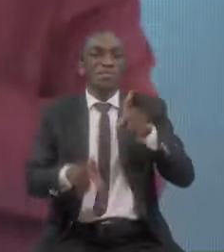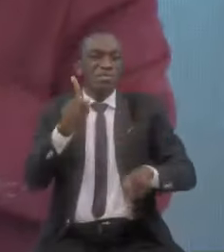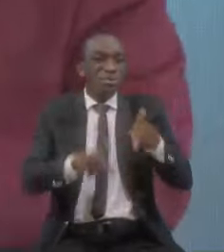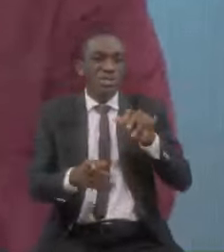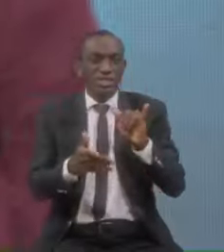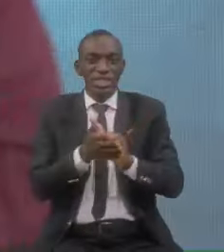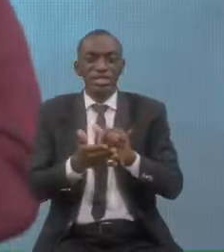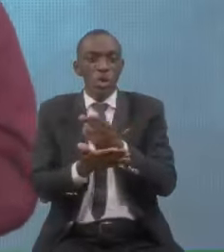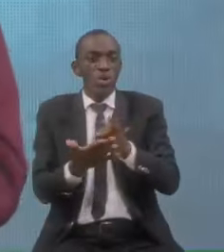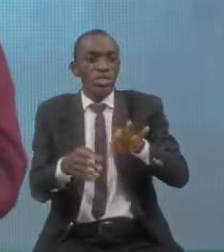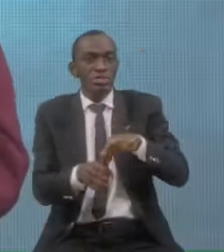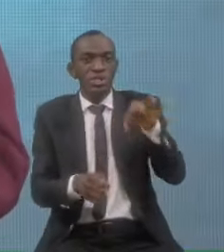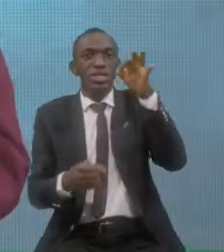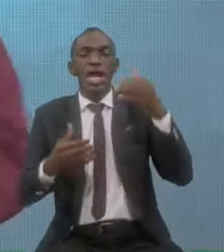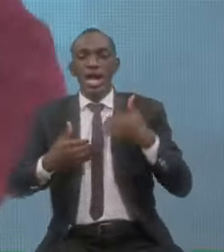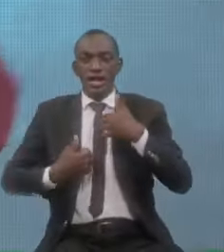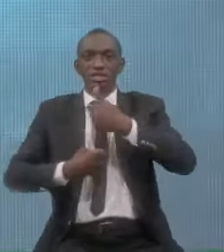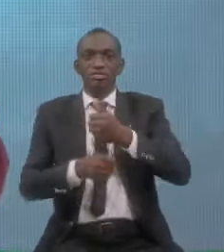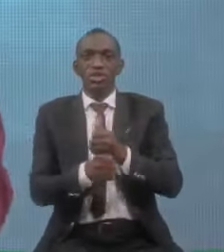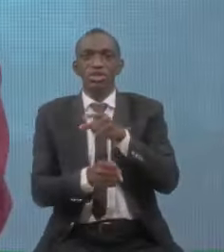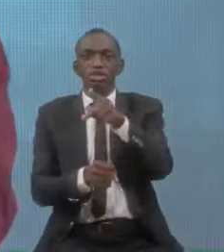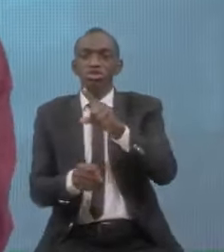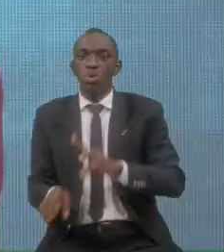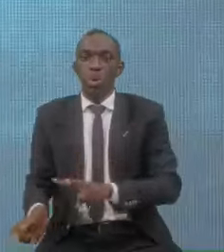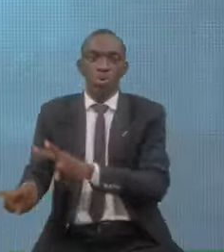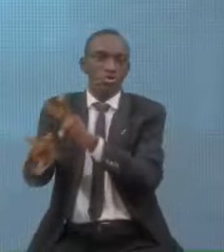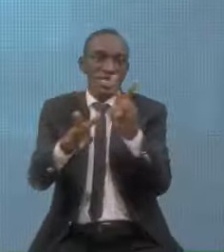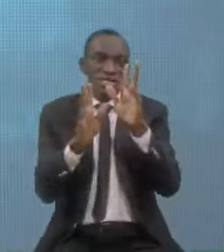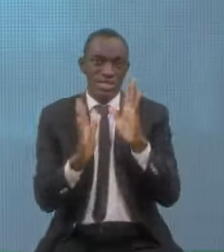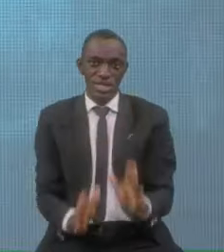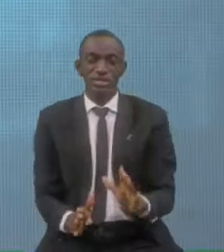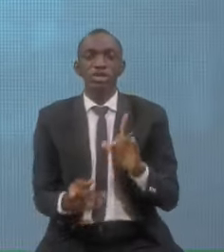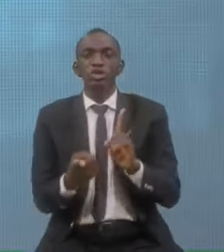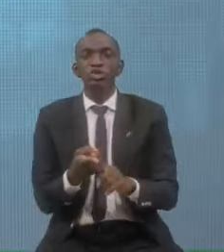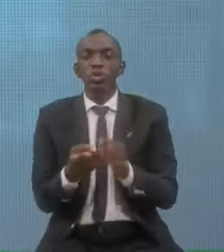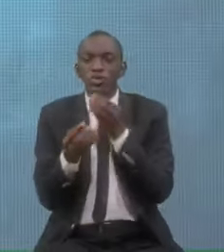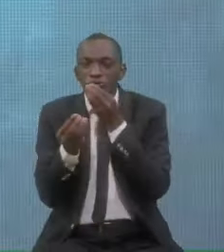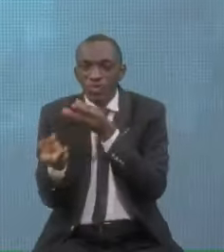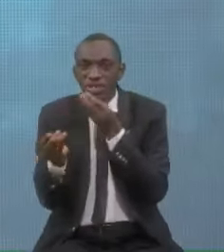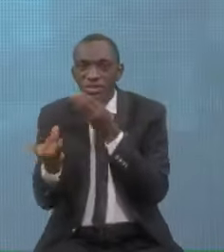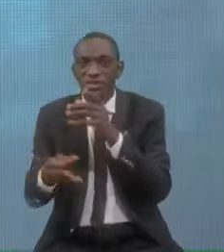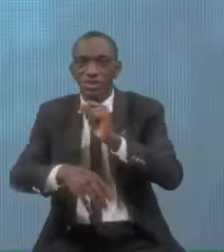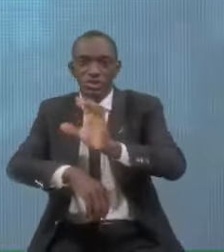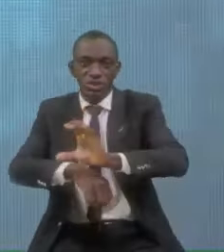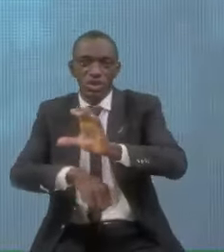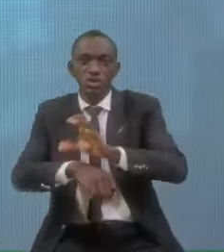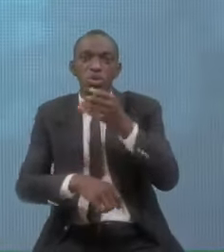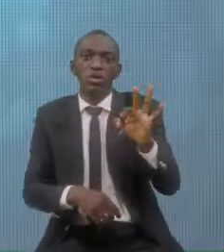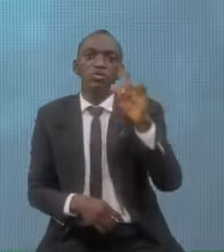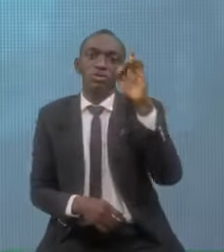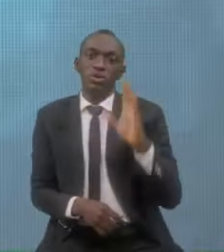has made you overseers to feed the church of God, which he